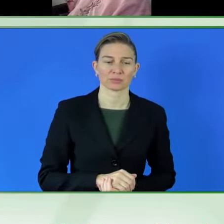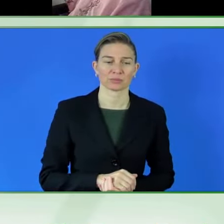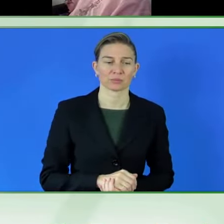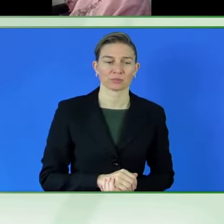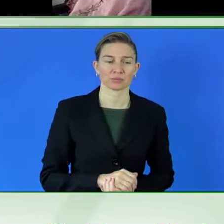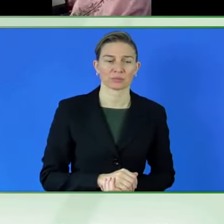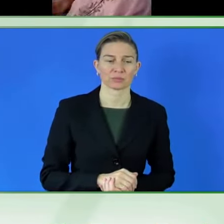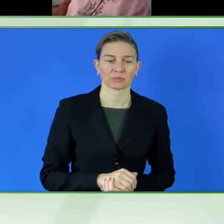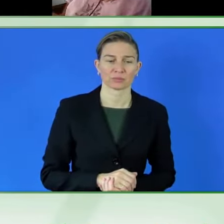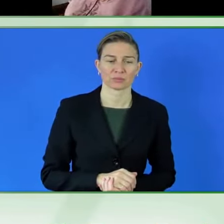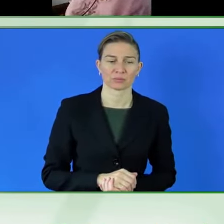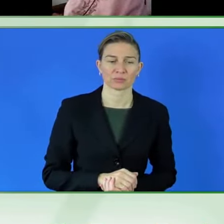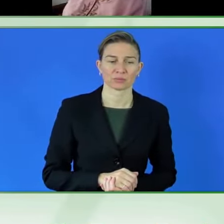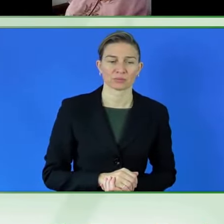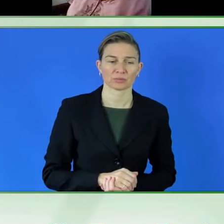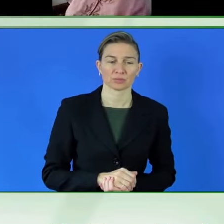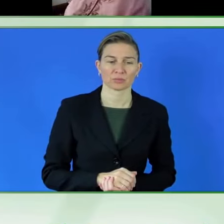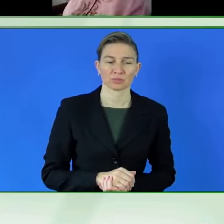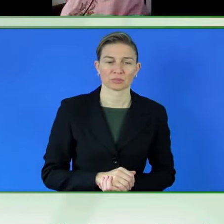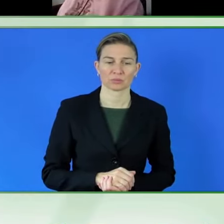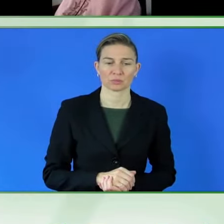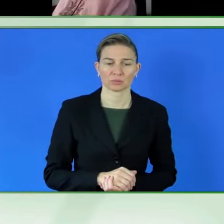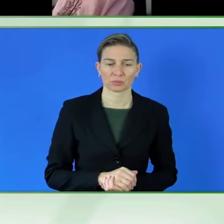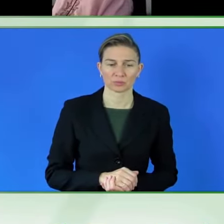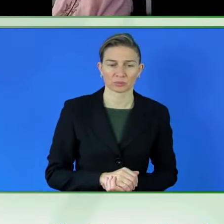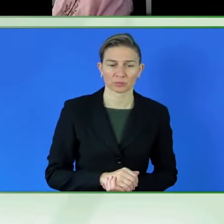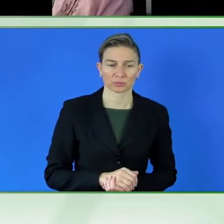focus on making